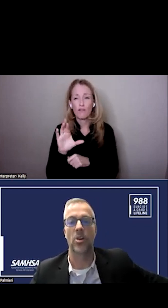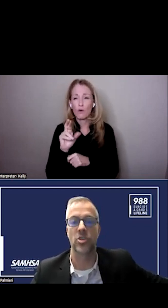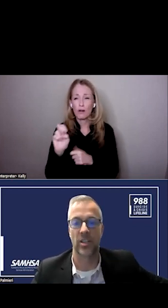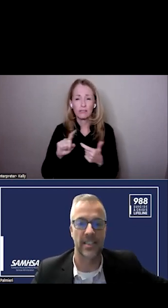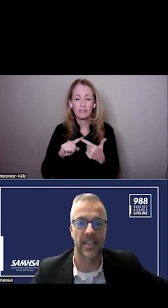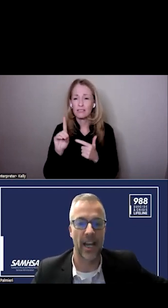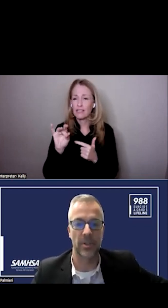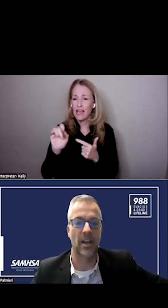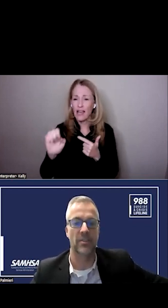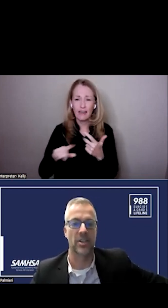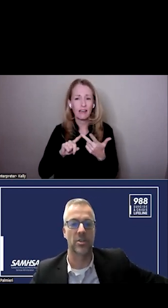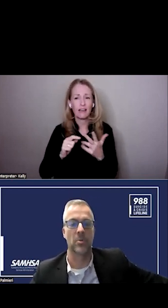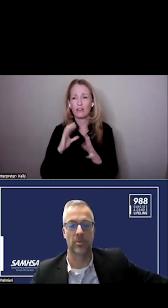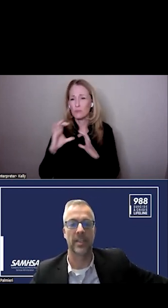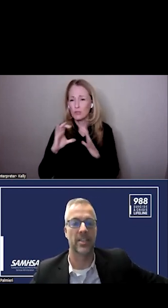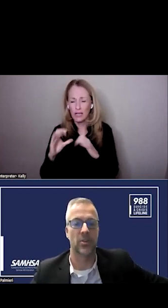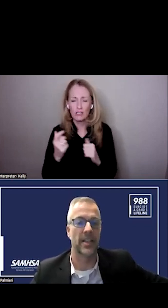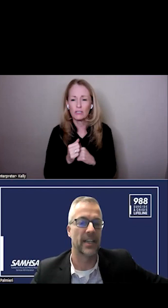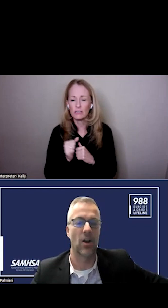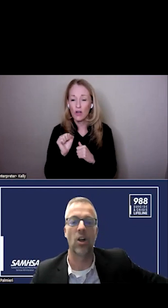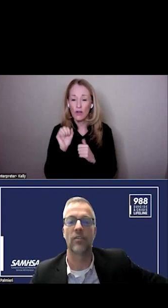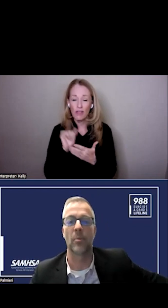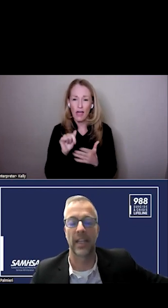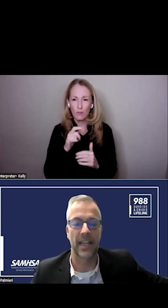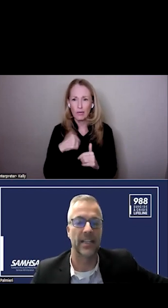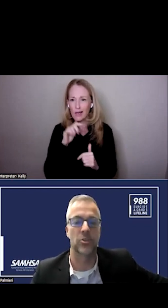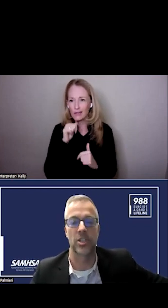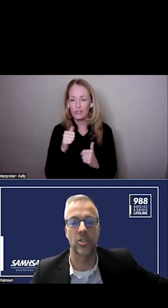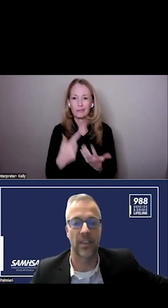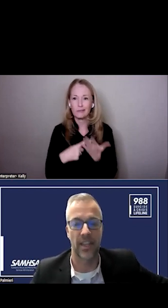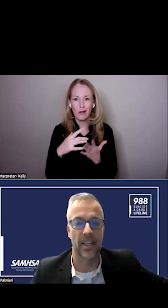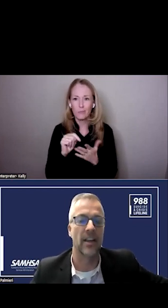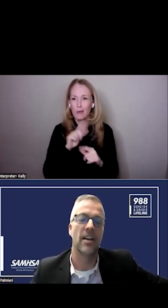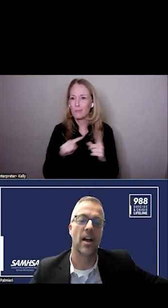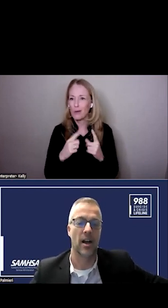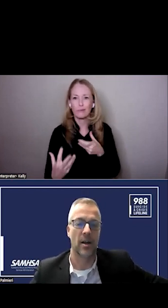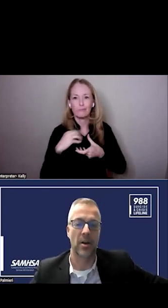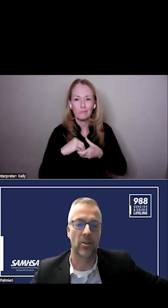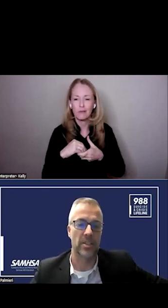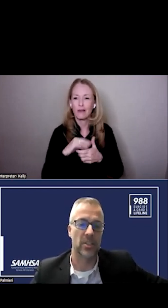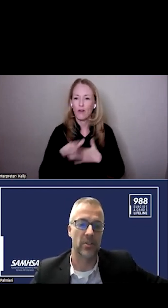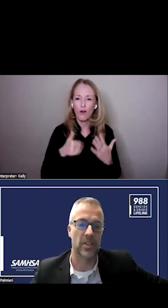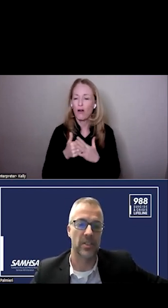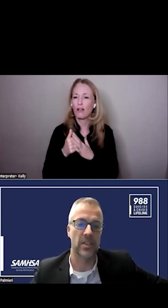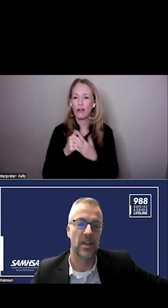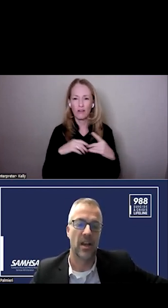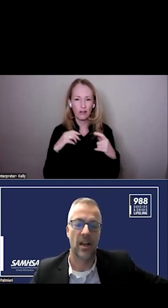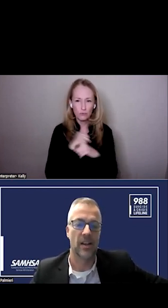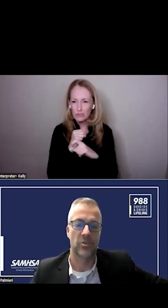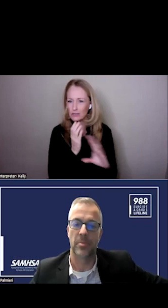actually marginalizing the equity conversation, but we're really integrating it in all of our planning and strategic thinking about crisis